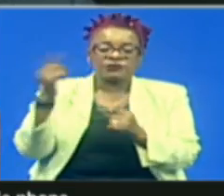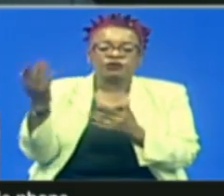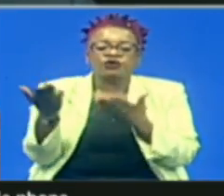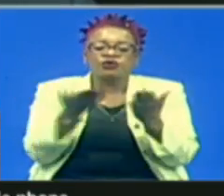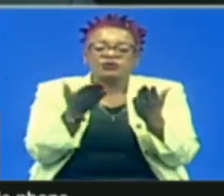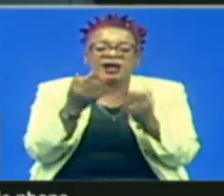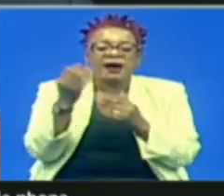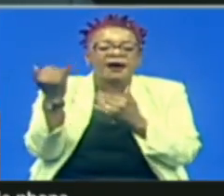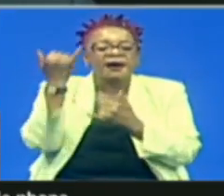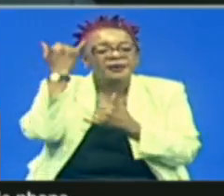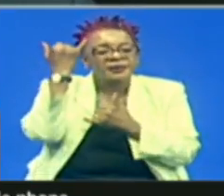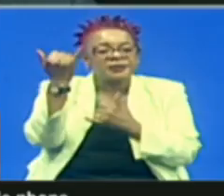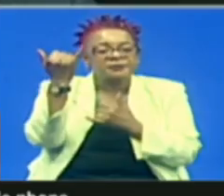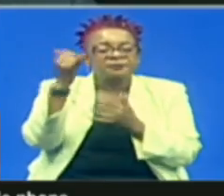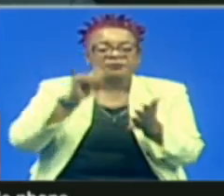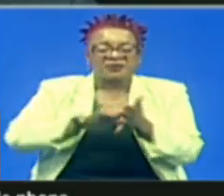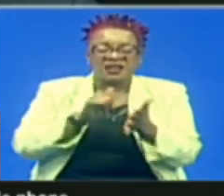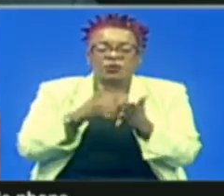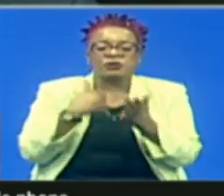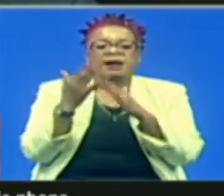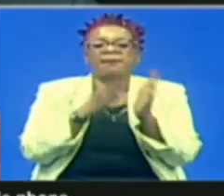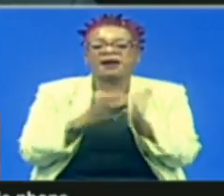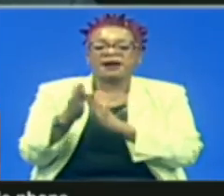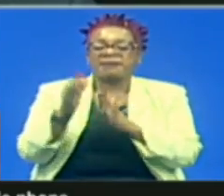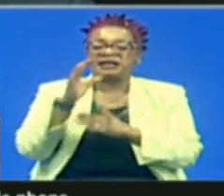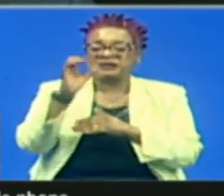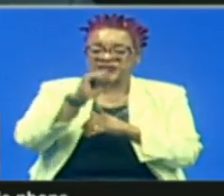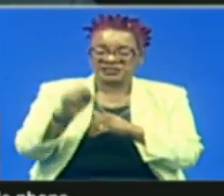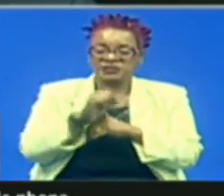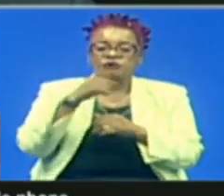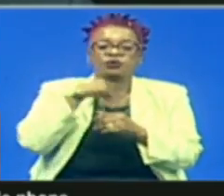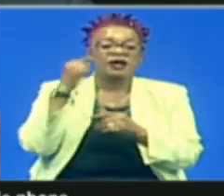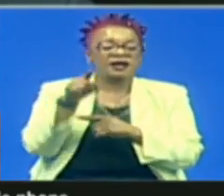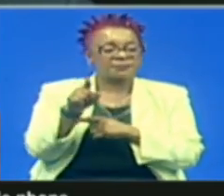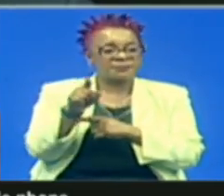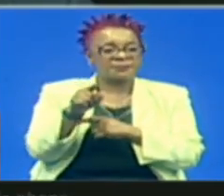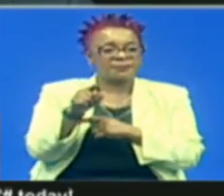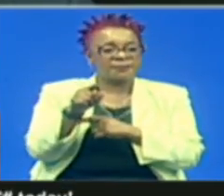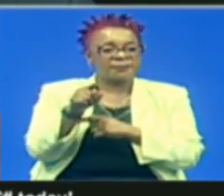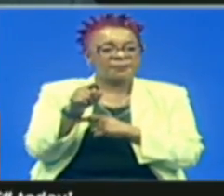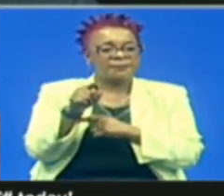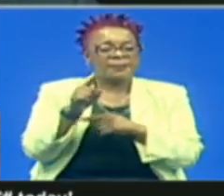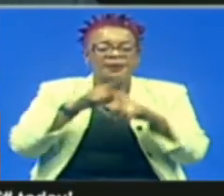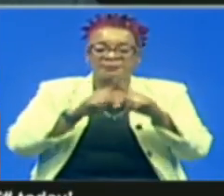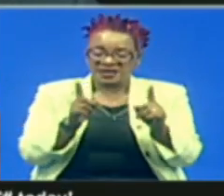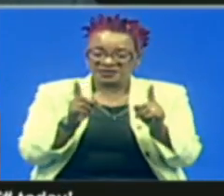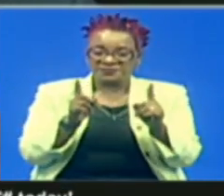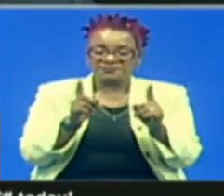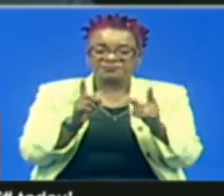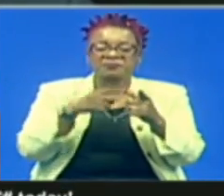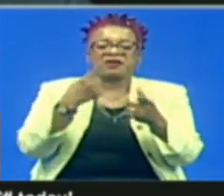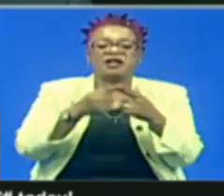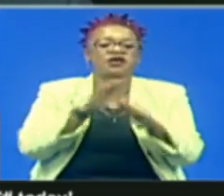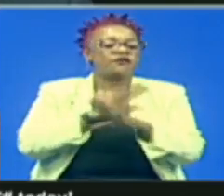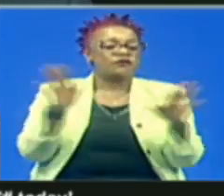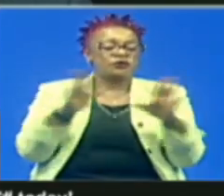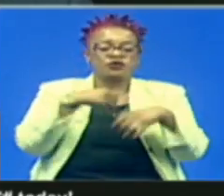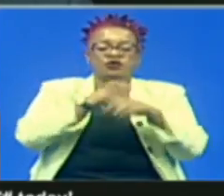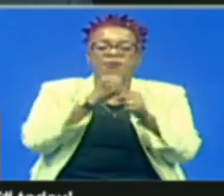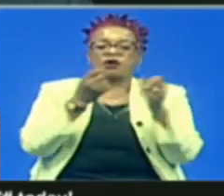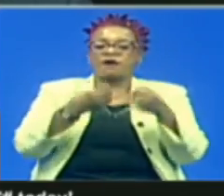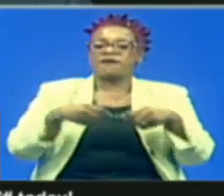idea that there was a plot by cabinet ministers to assassinate him. However, he then refused to make a